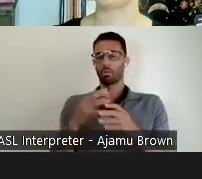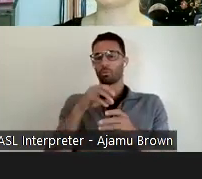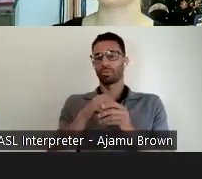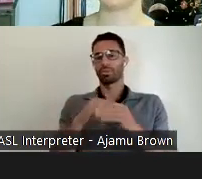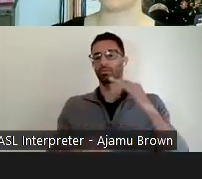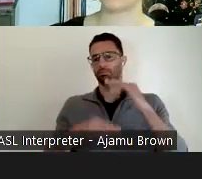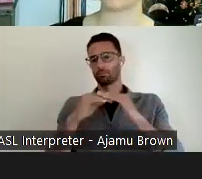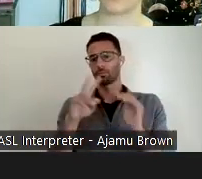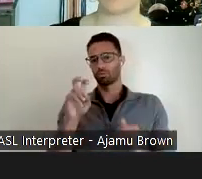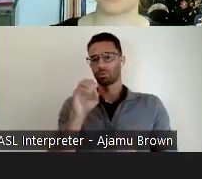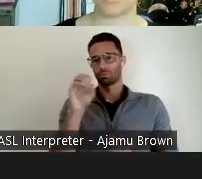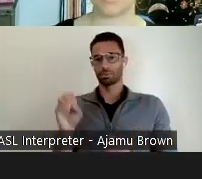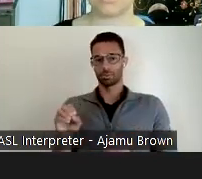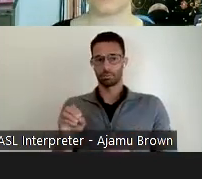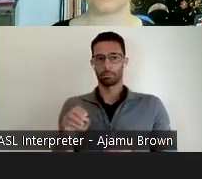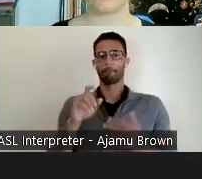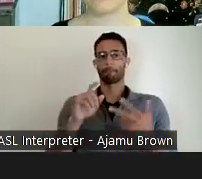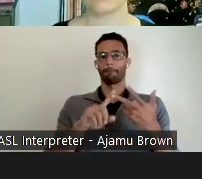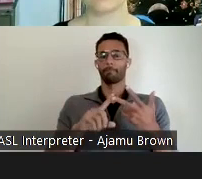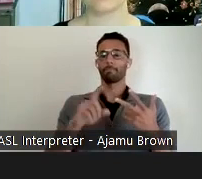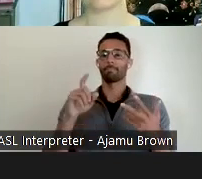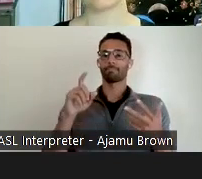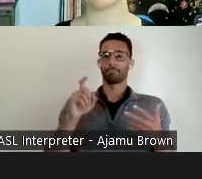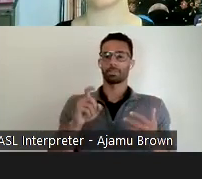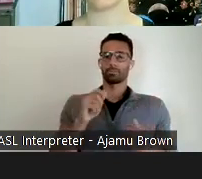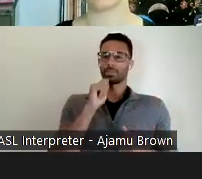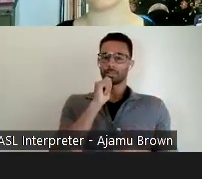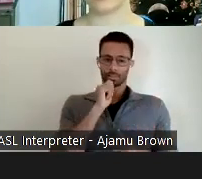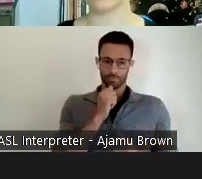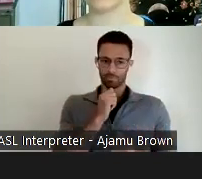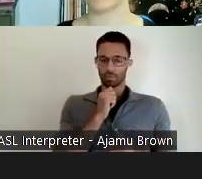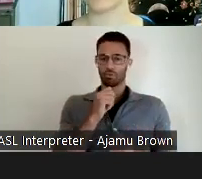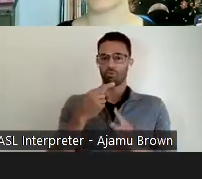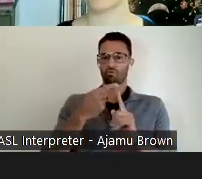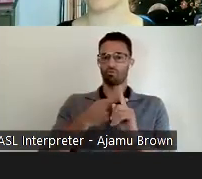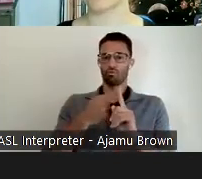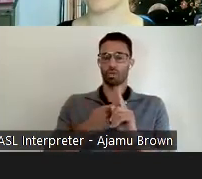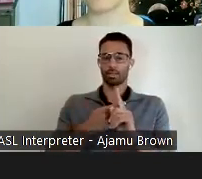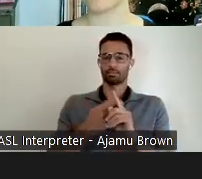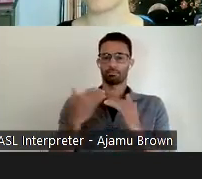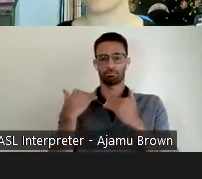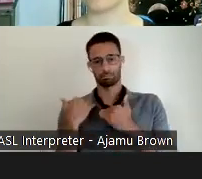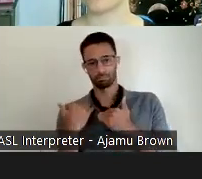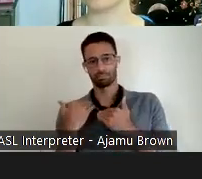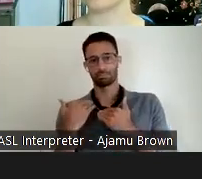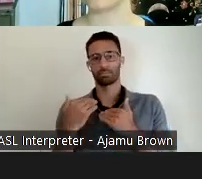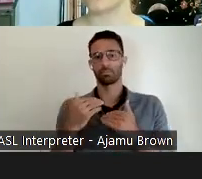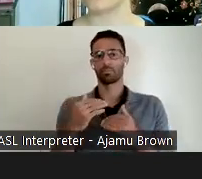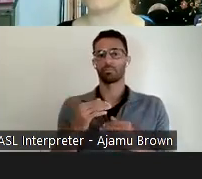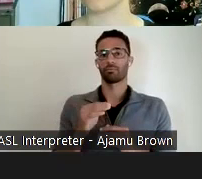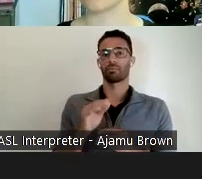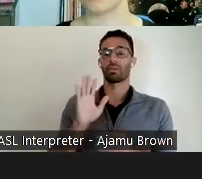have to be severely rent burdened. That means their current rent or current portion of the rent is at